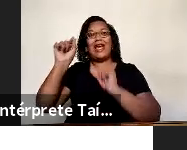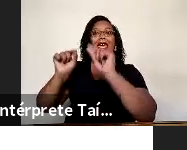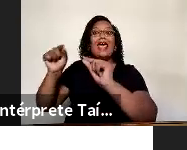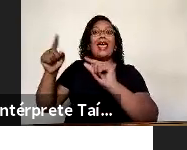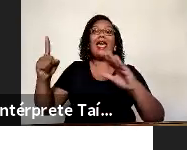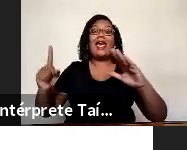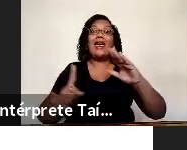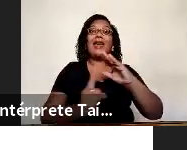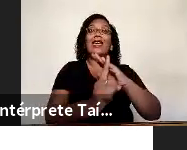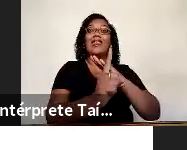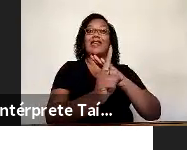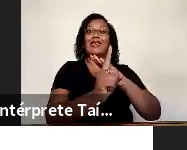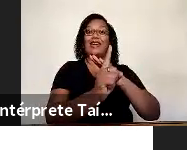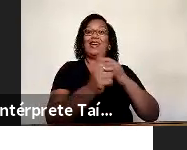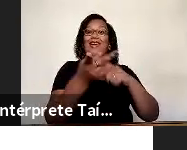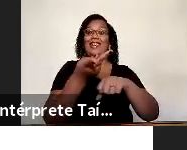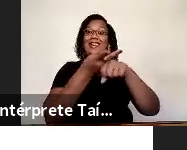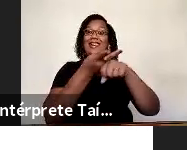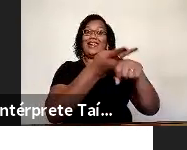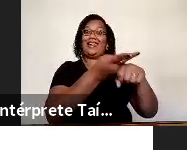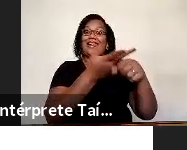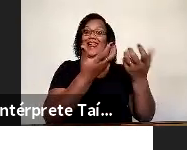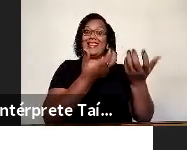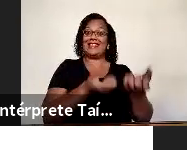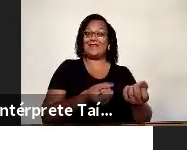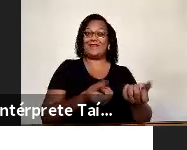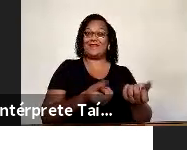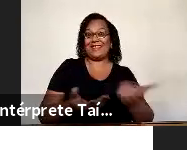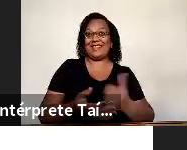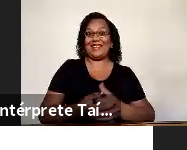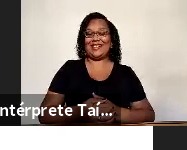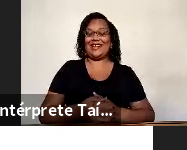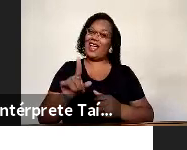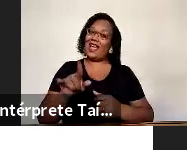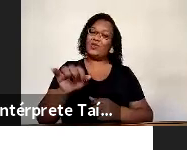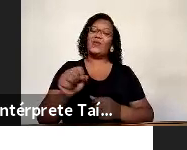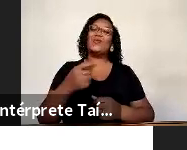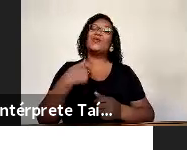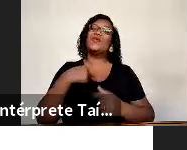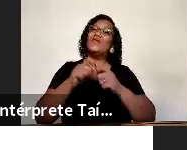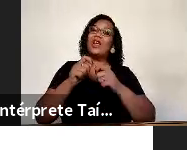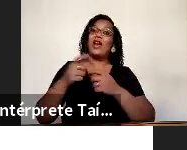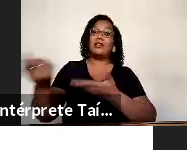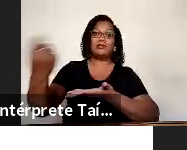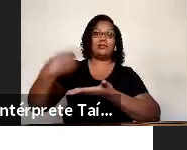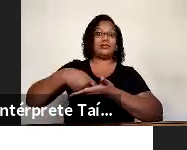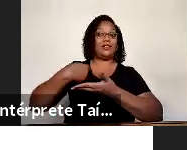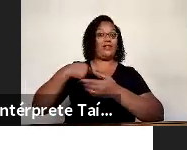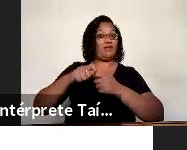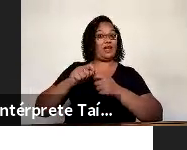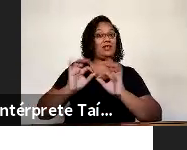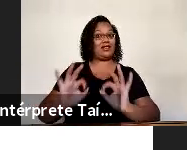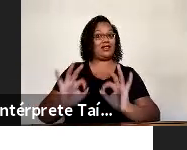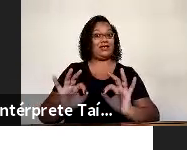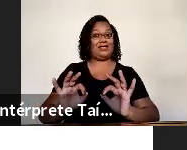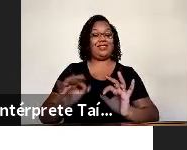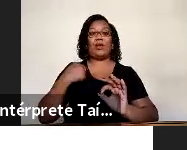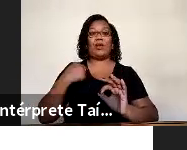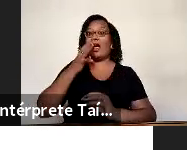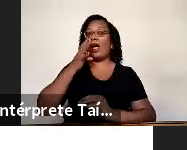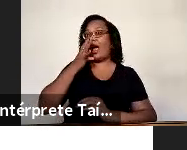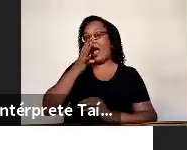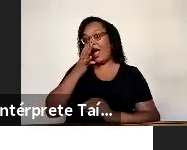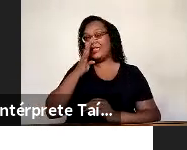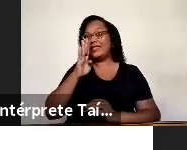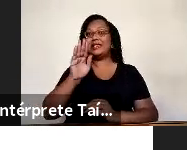speech. So that's what I do. I get paid to do that. I just sit back and watch the BAFTAs and the Golden Globes and the red carpet. It's super fun, and I get to